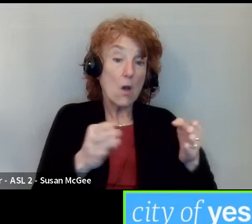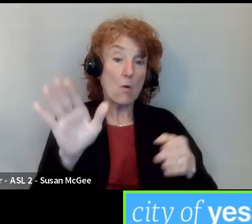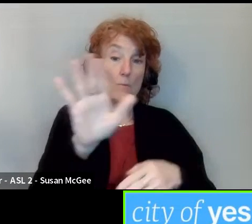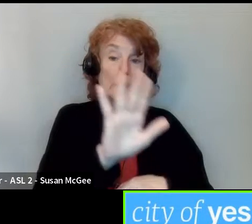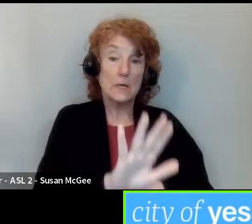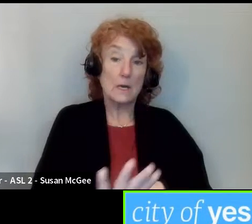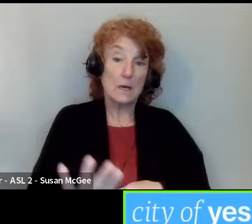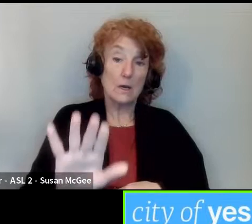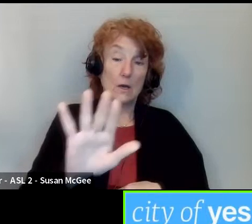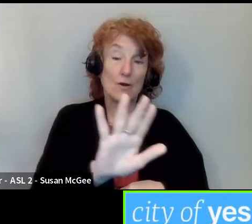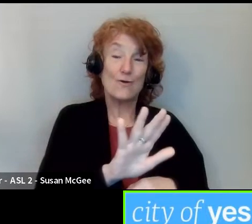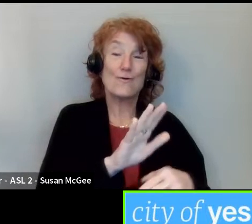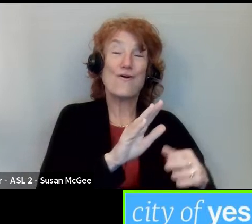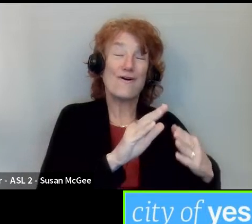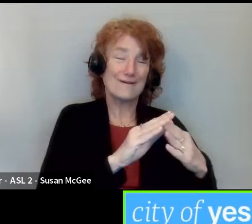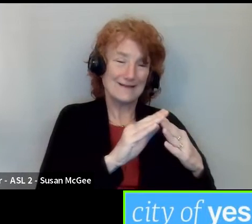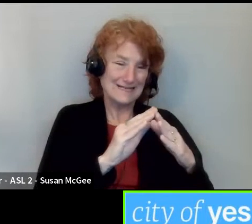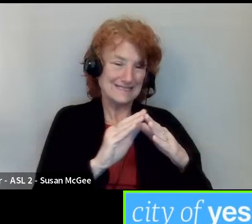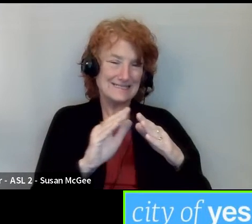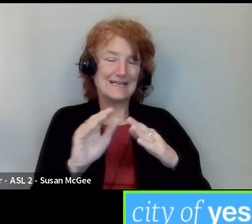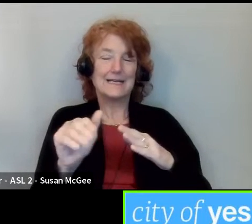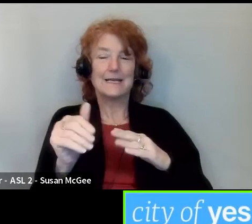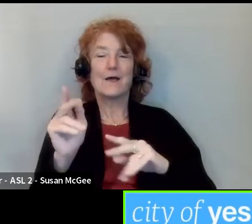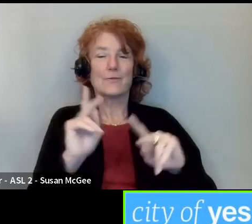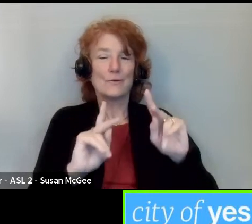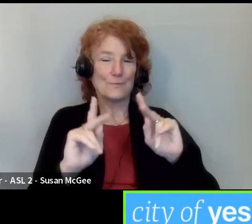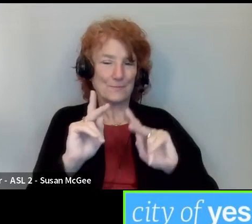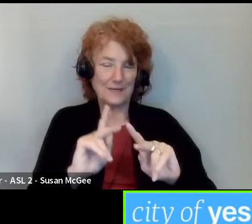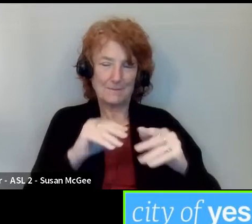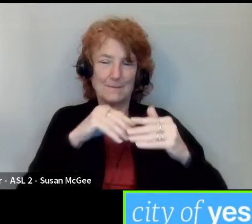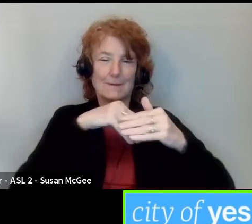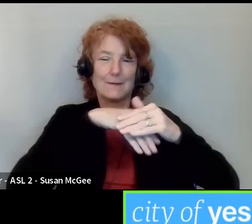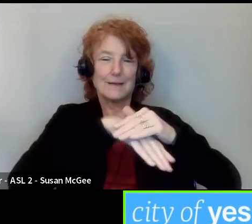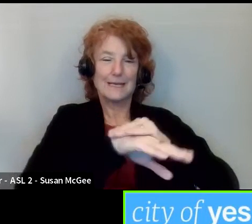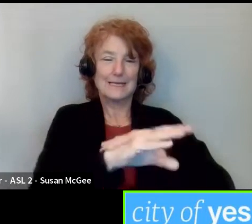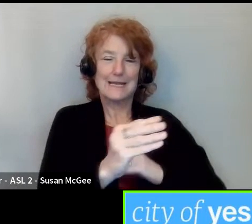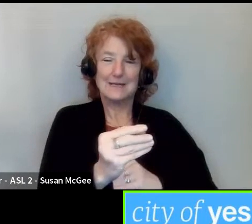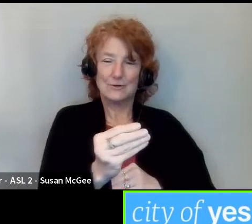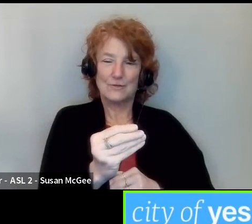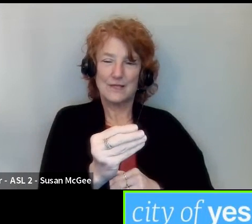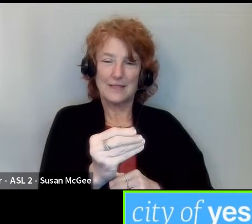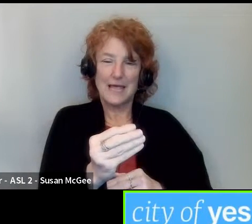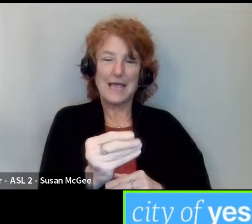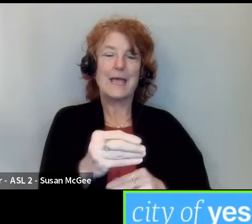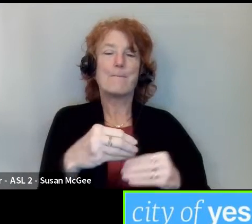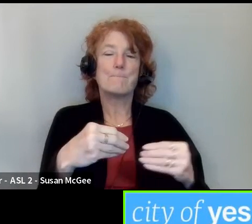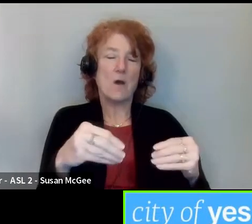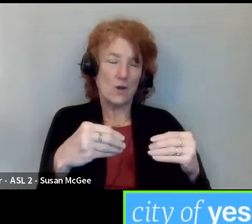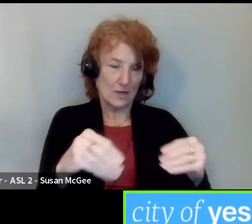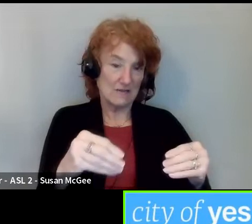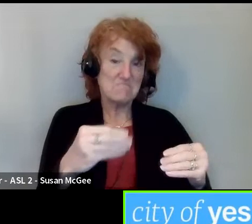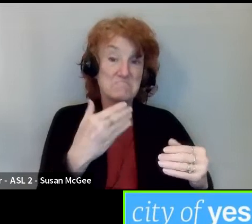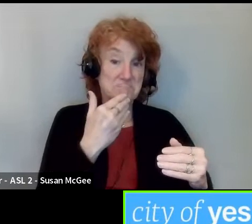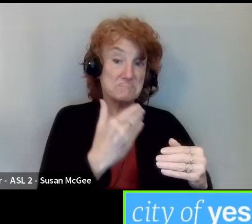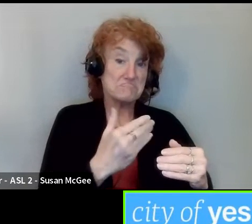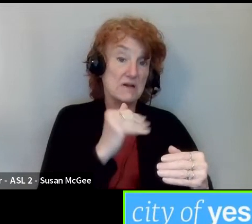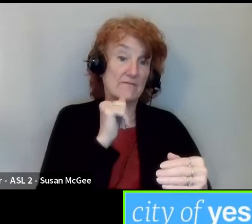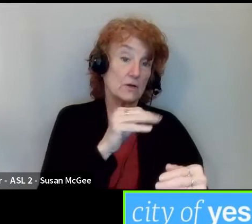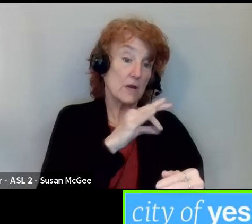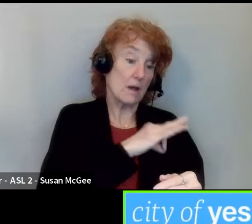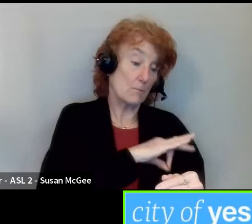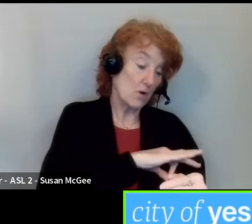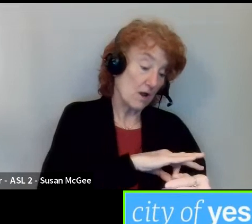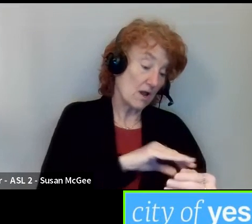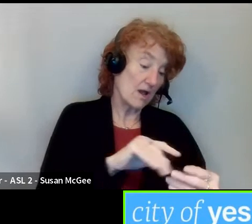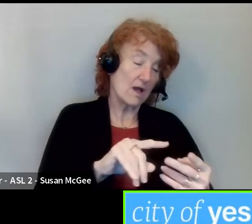people to enter the land market and thus build housing. So we think that'll work well for nonprofits. That'll work well for new kinds of affordable development, like community